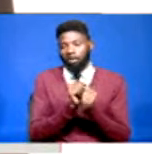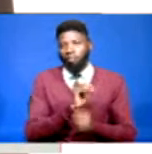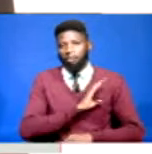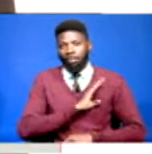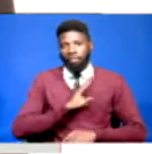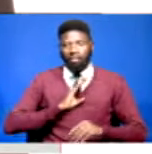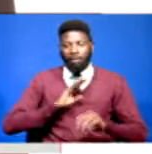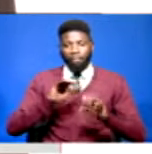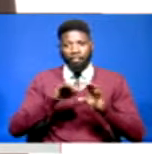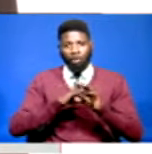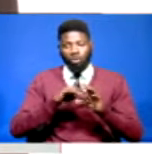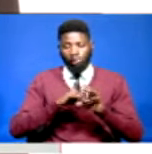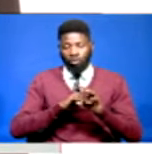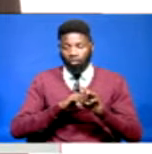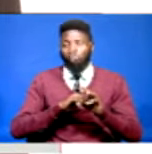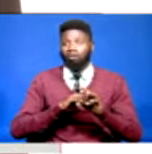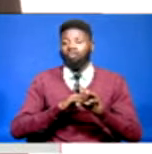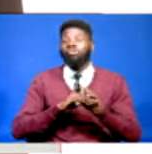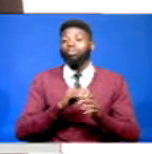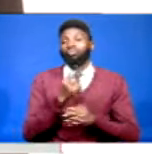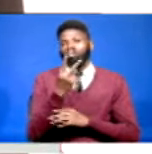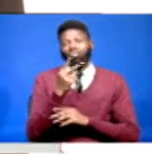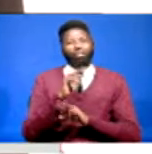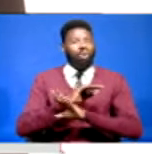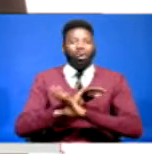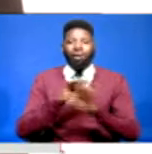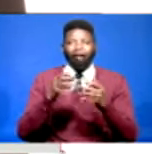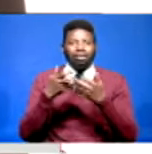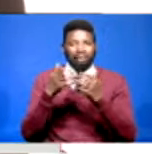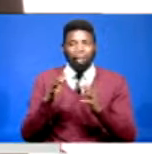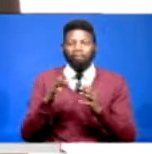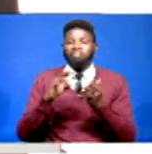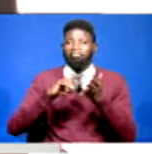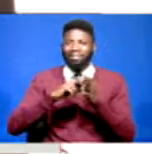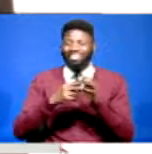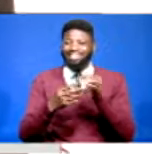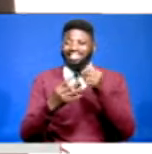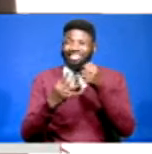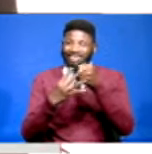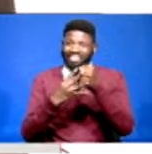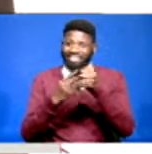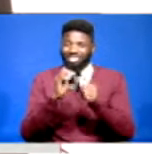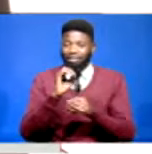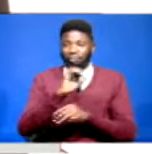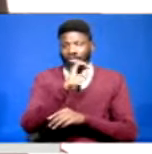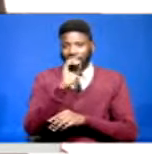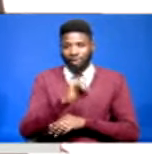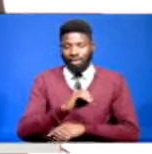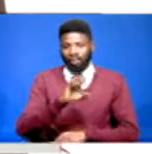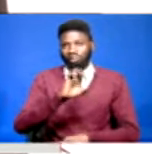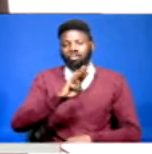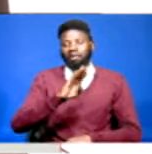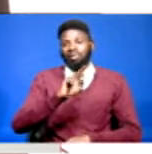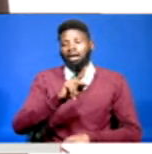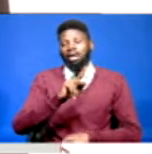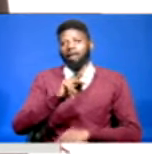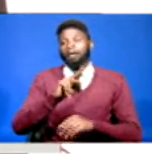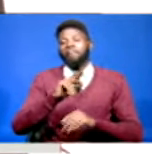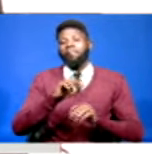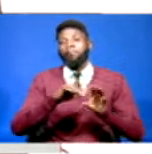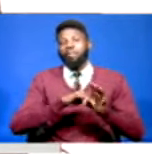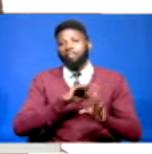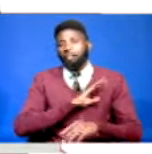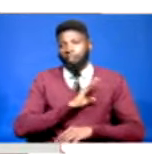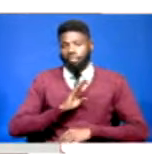means 90% of EBK board members are members as IEK. And we also second the president and three